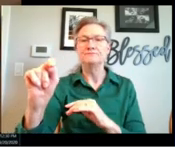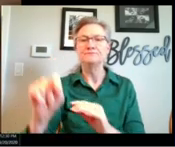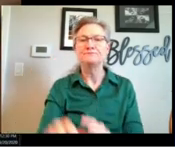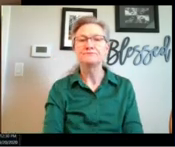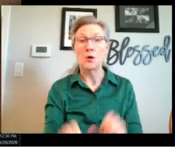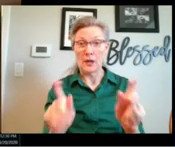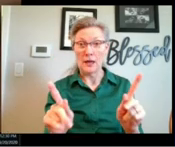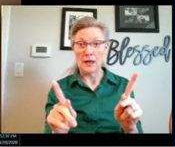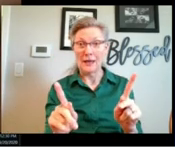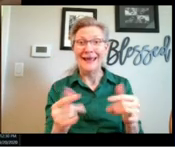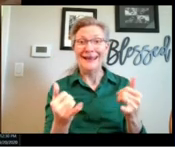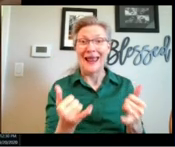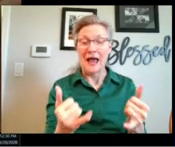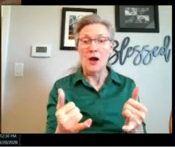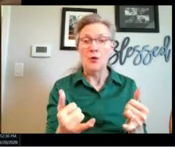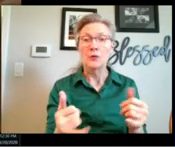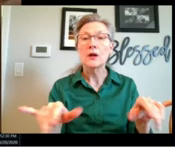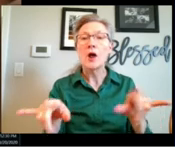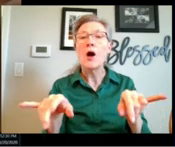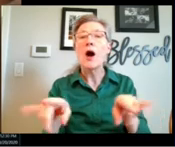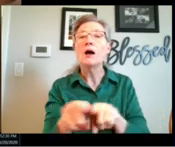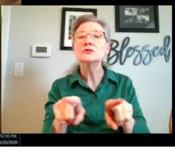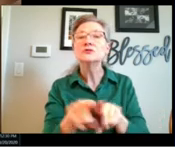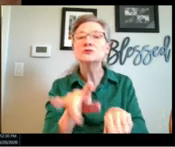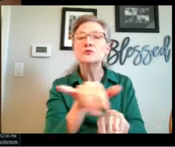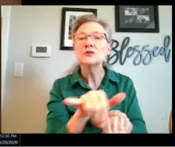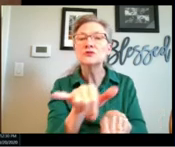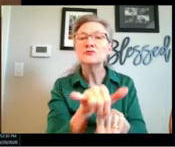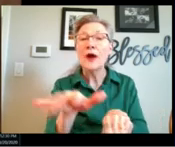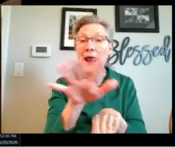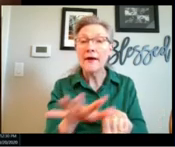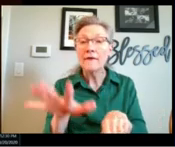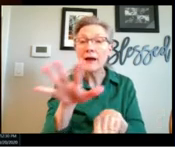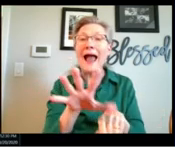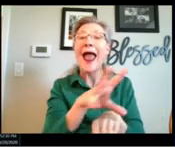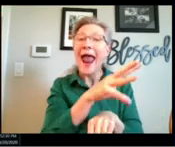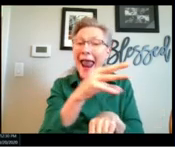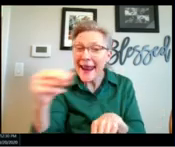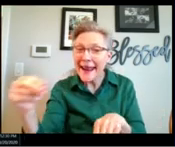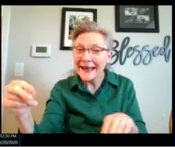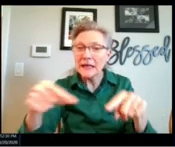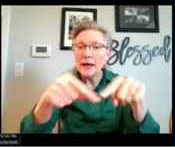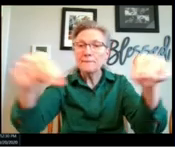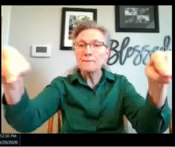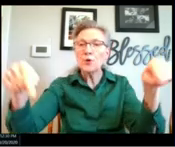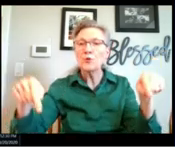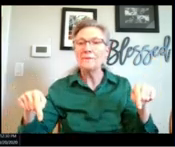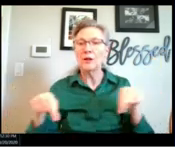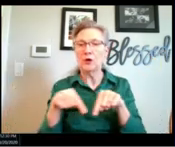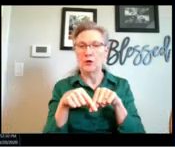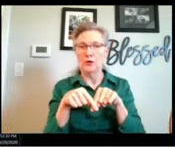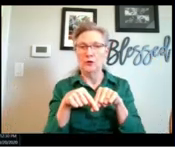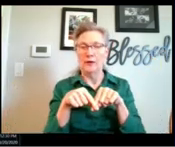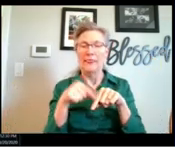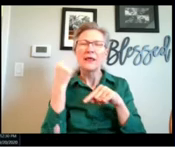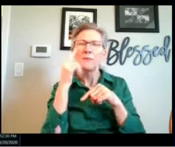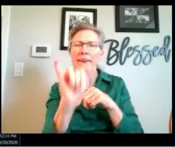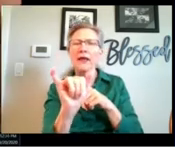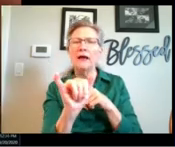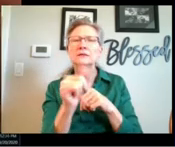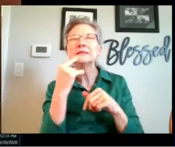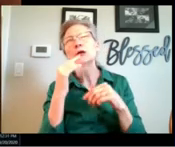All right. Now we can also do this not just for area, but we can also do this for perimeter. So now I want you to think about this. Let's